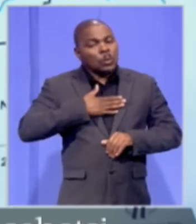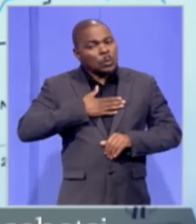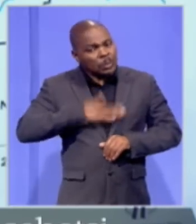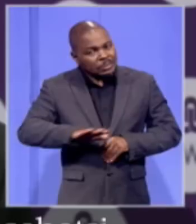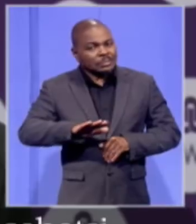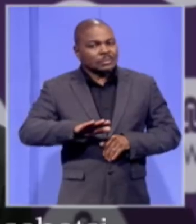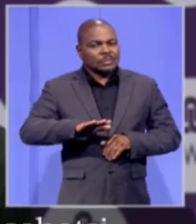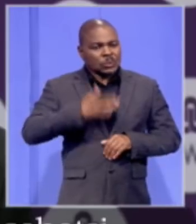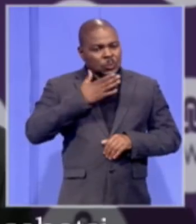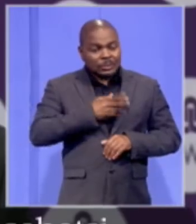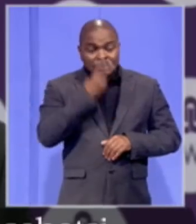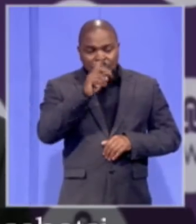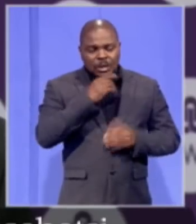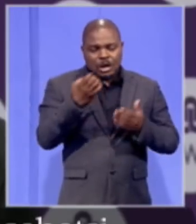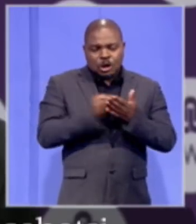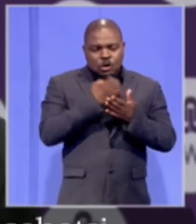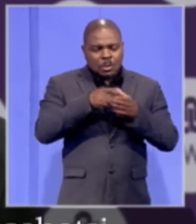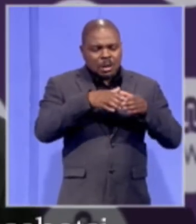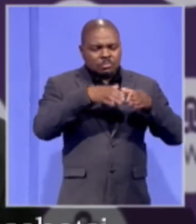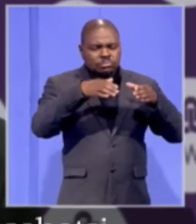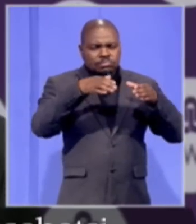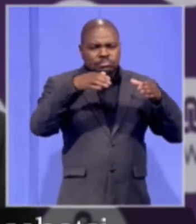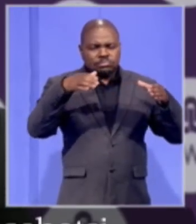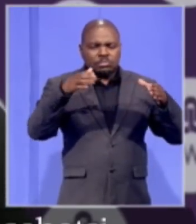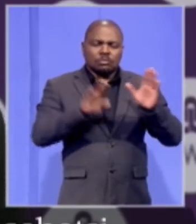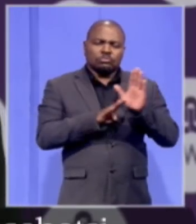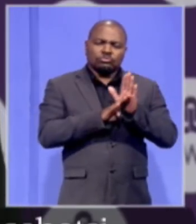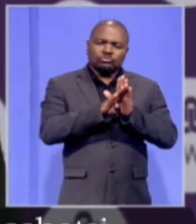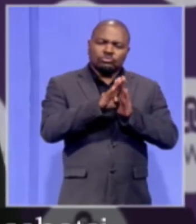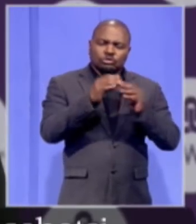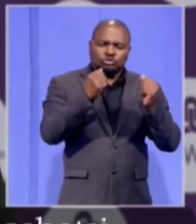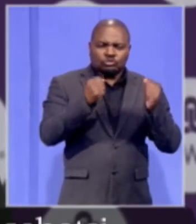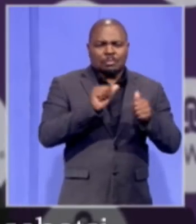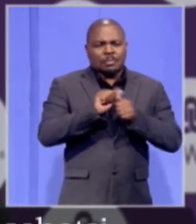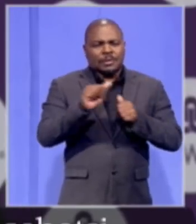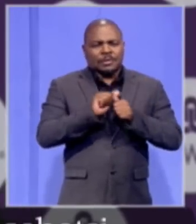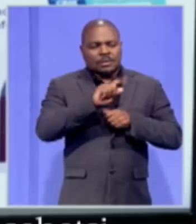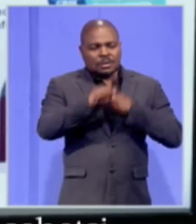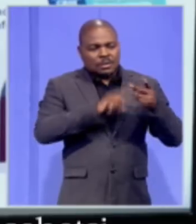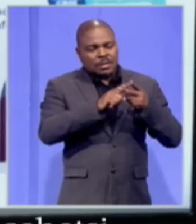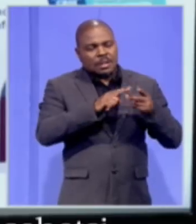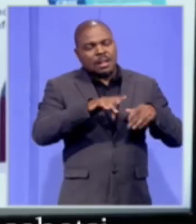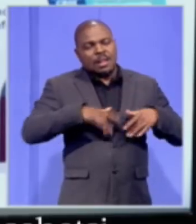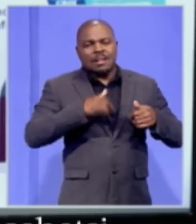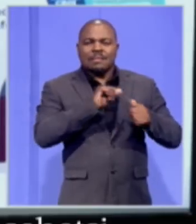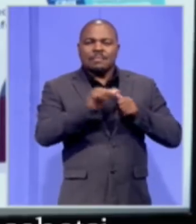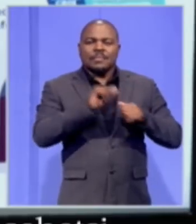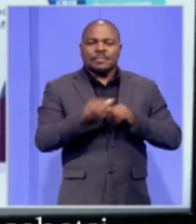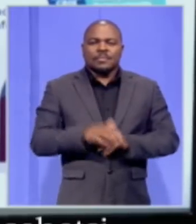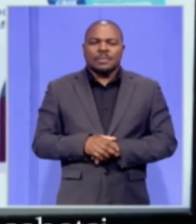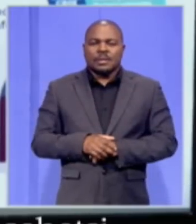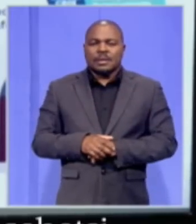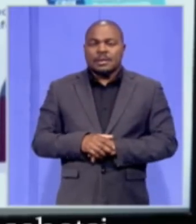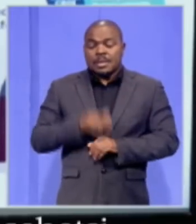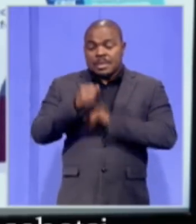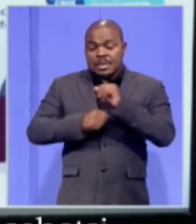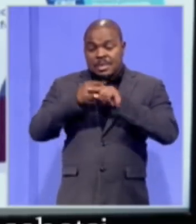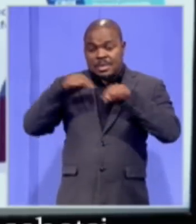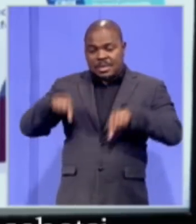to see an economy that will be bigger, stronger and better and give them a better life. Ka nako ya puo ya tekanyetso mo tshimologong